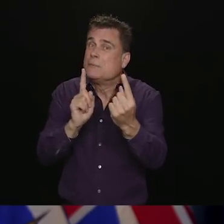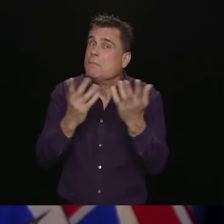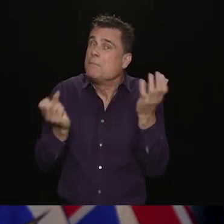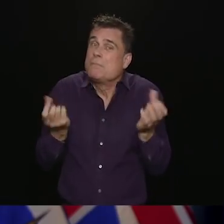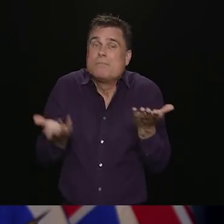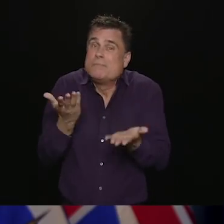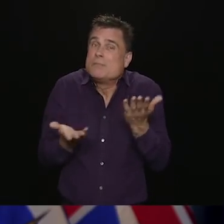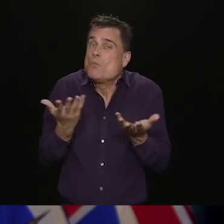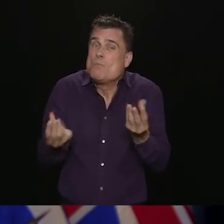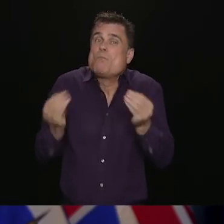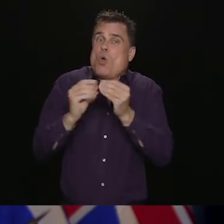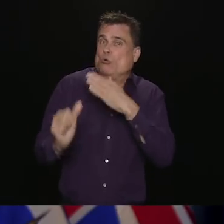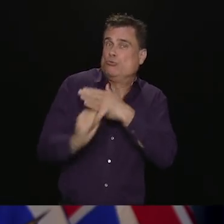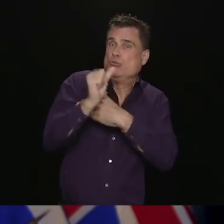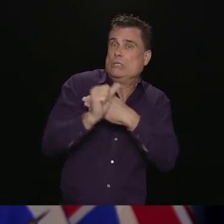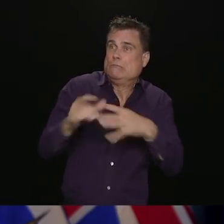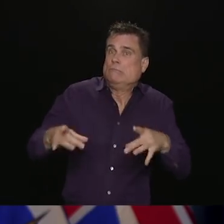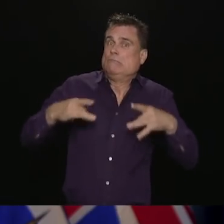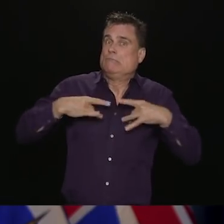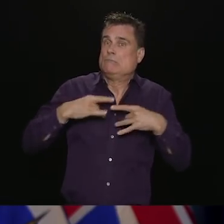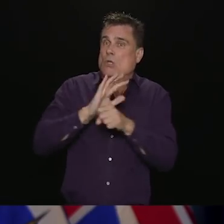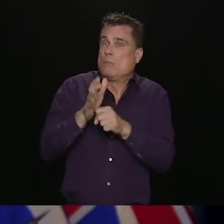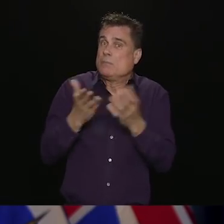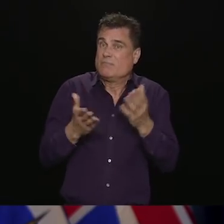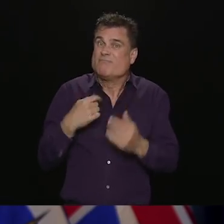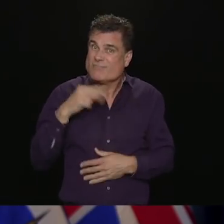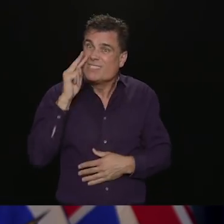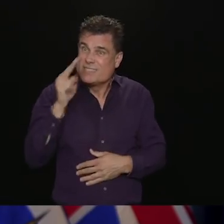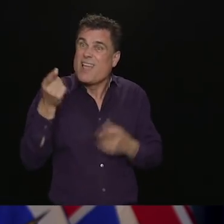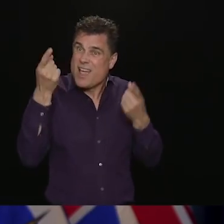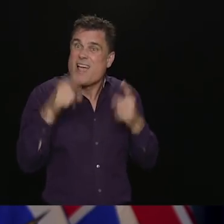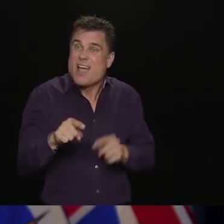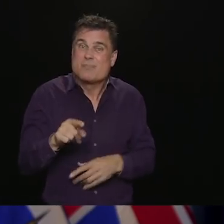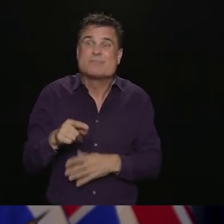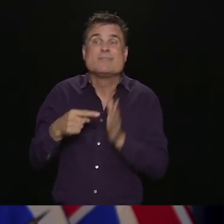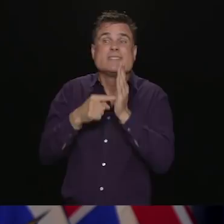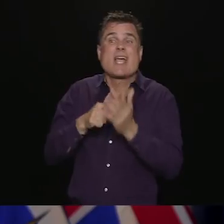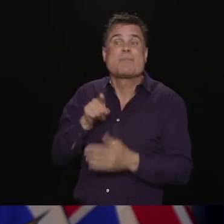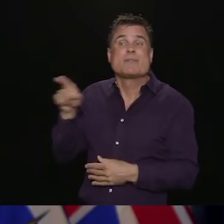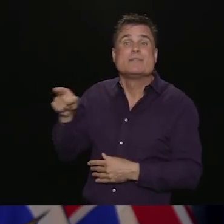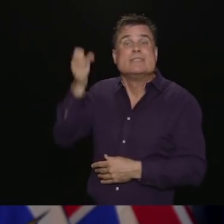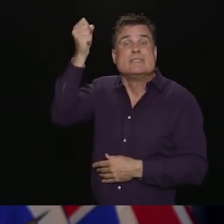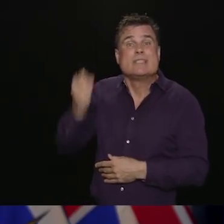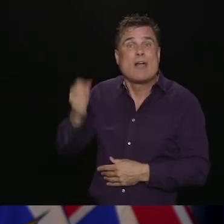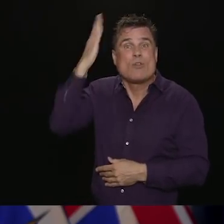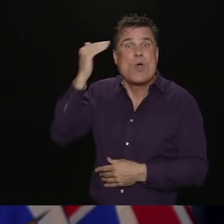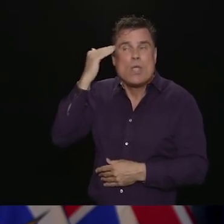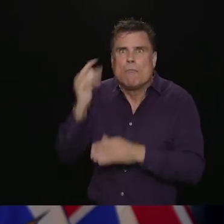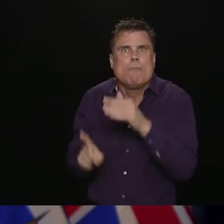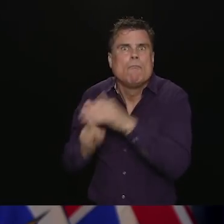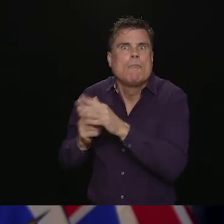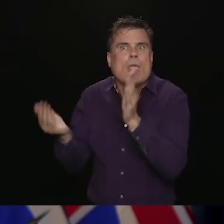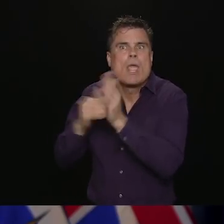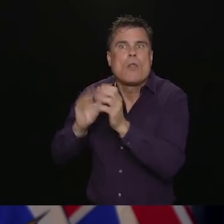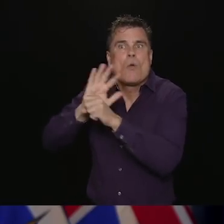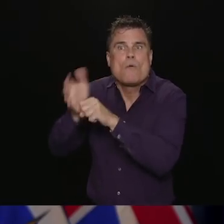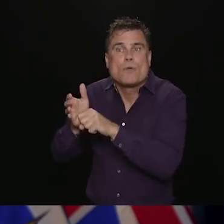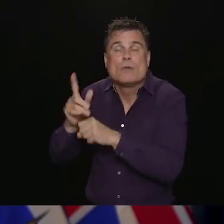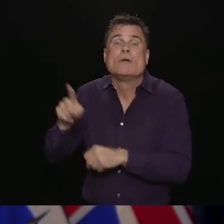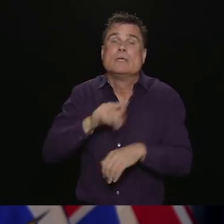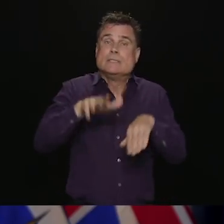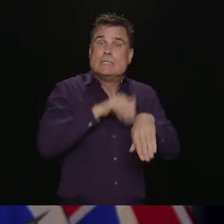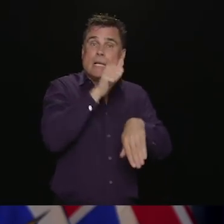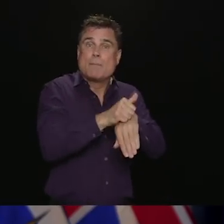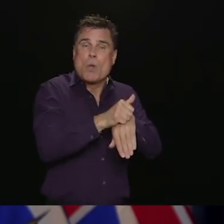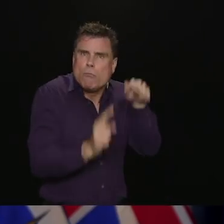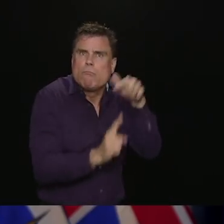happen in other countries around the world. And we look at South Korea and Singapore, Washington State, many of the US states that are starting to see